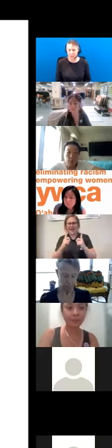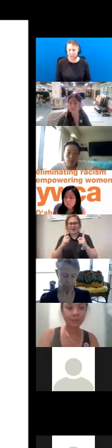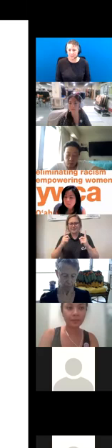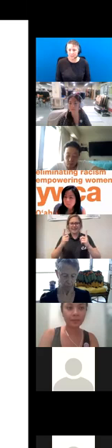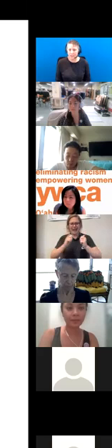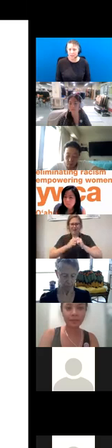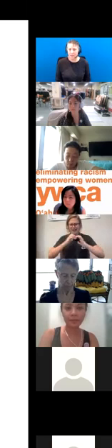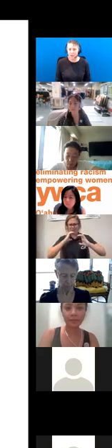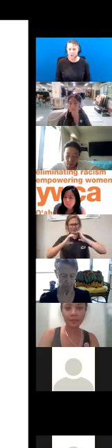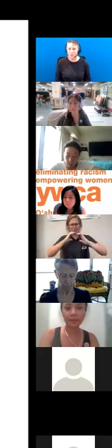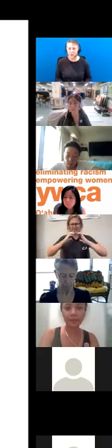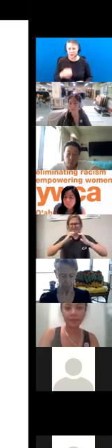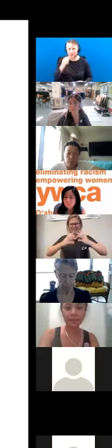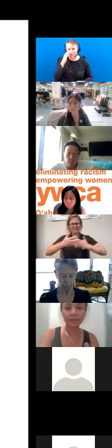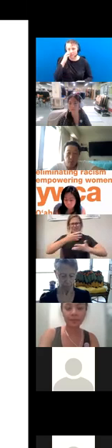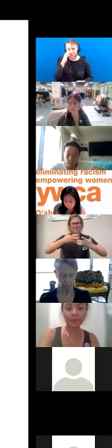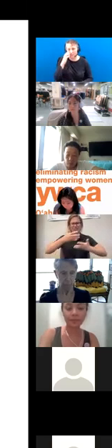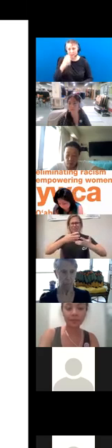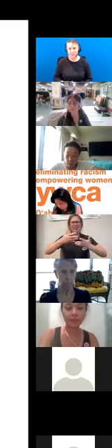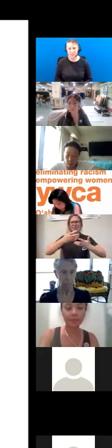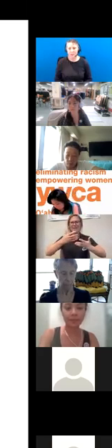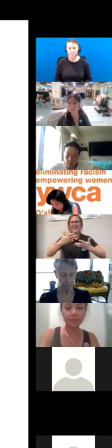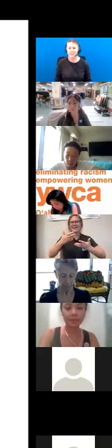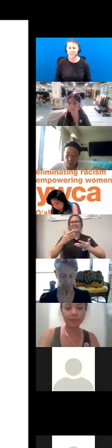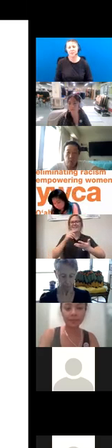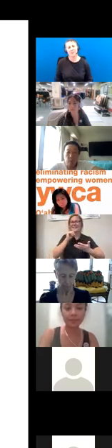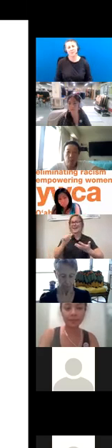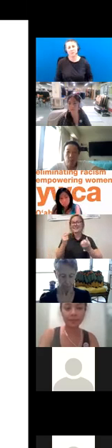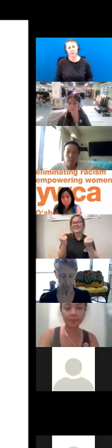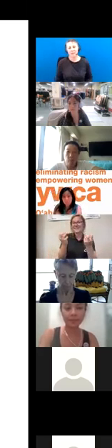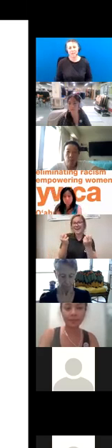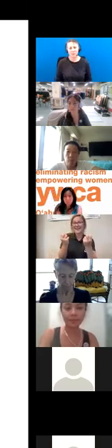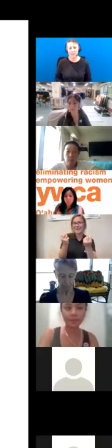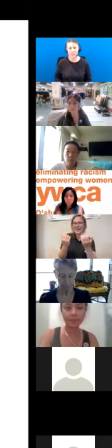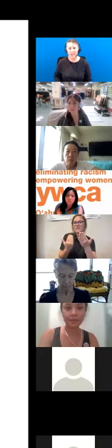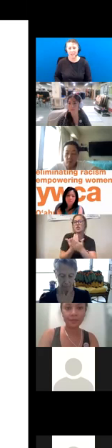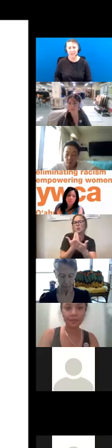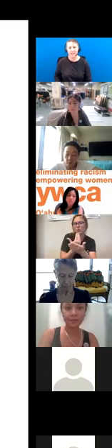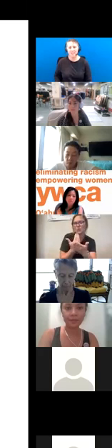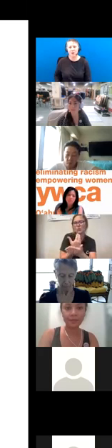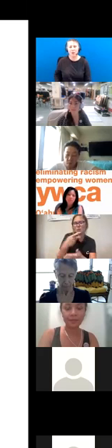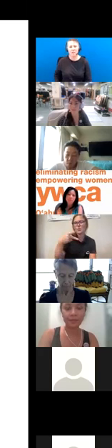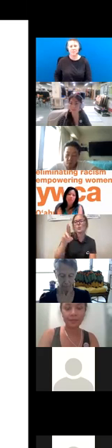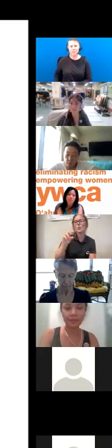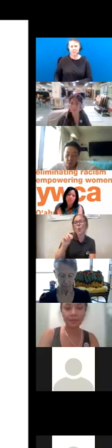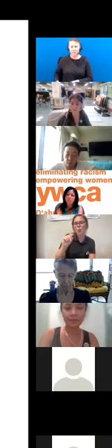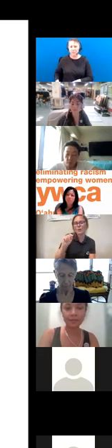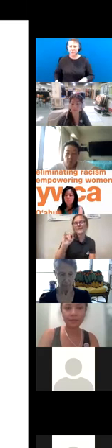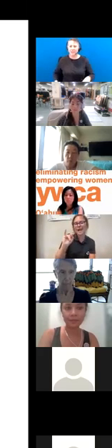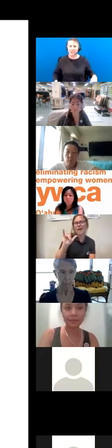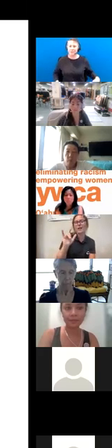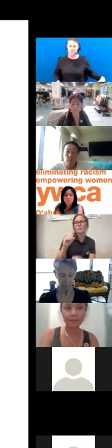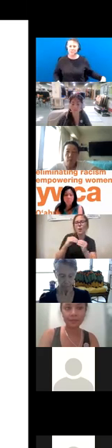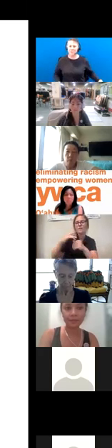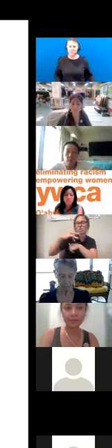and blind. So when two deaf-blind people come together, this is a way they communicate. It's not through